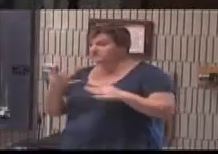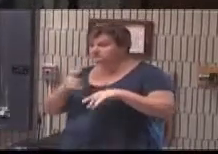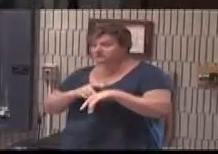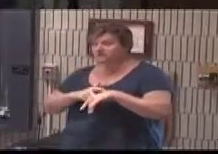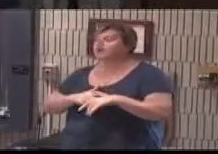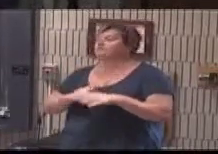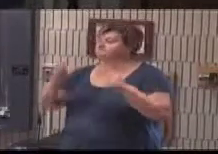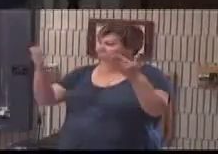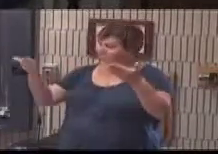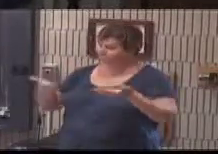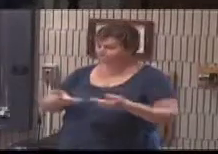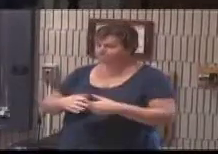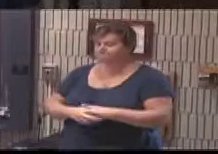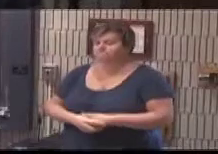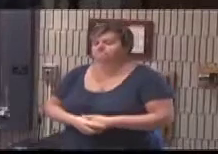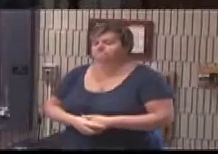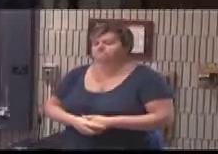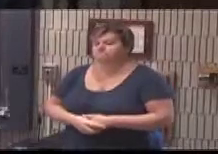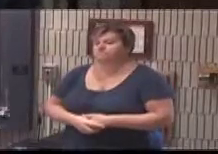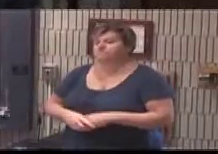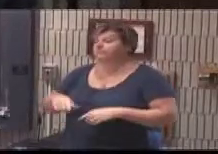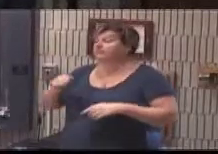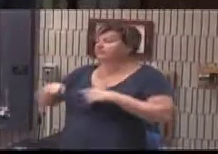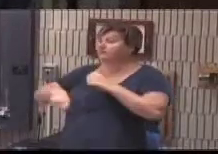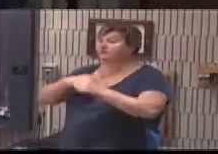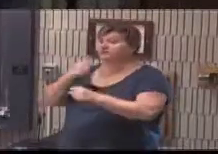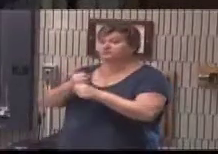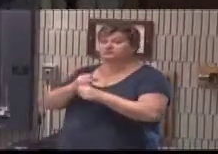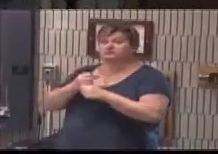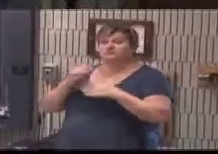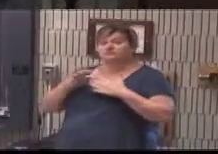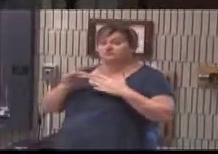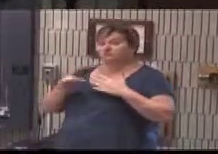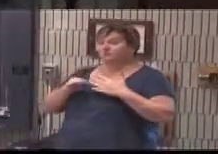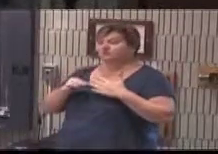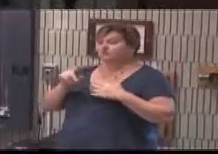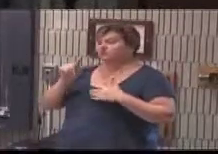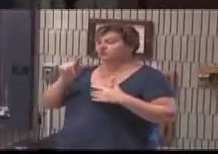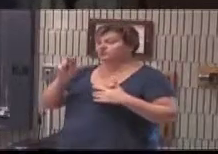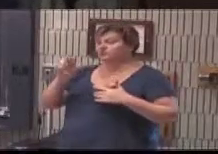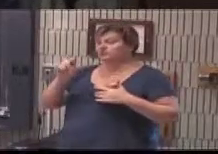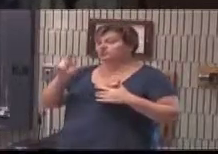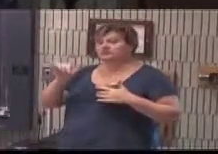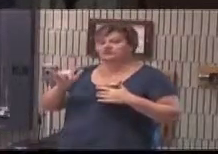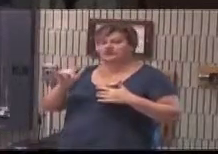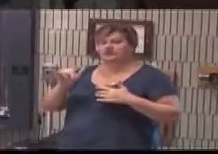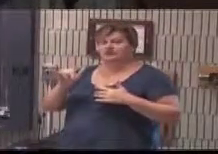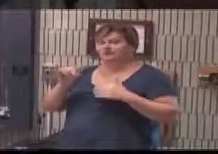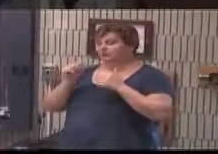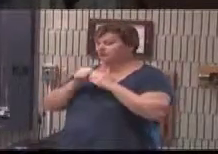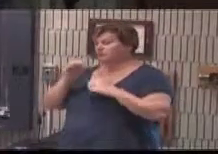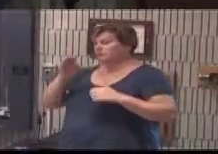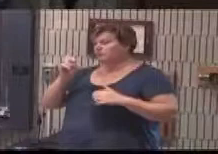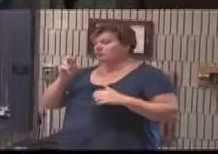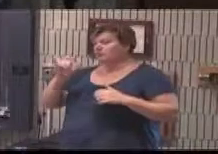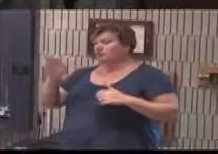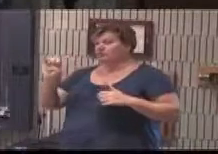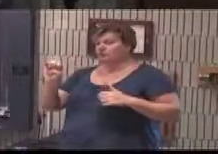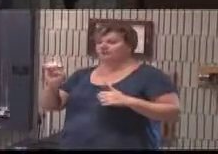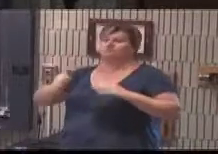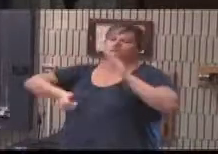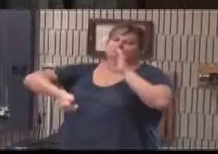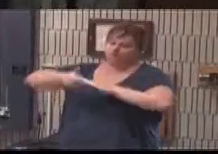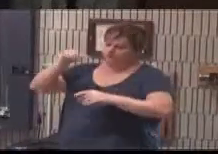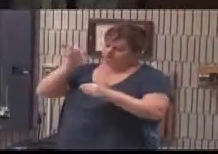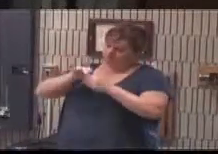cordially invited. This year's choice, Tuesdays with Maury, was certainly the overwhelming choice of people voting